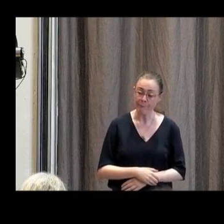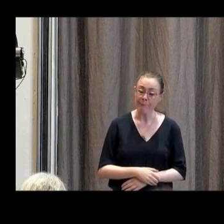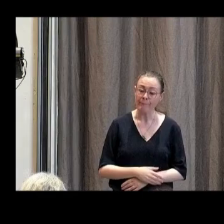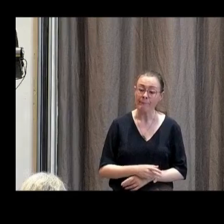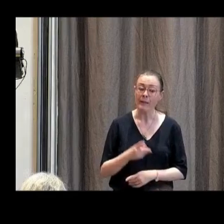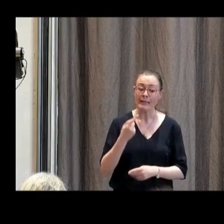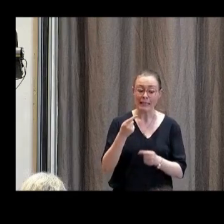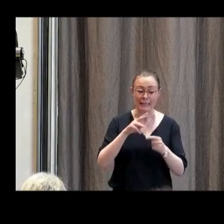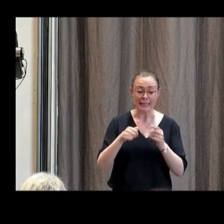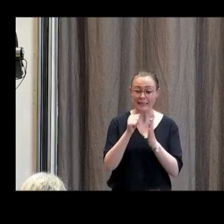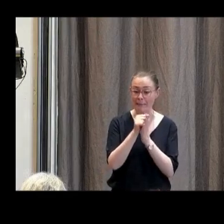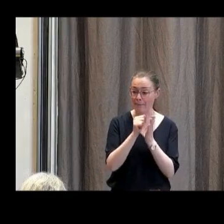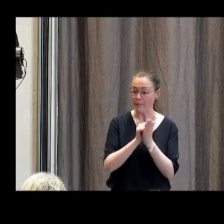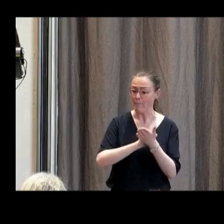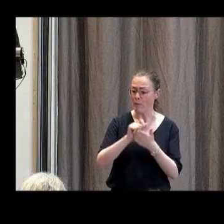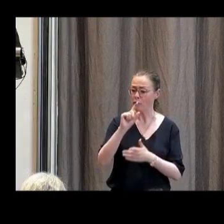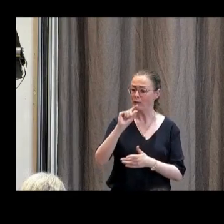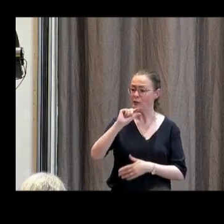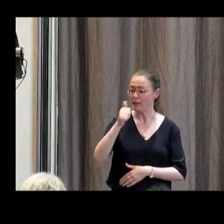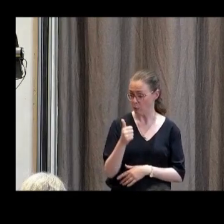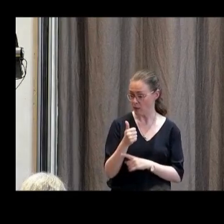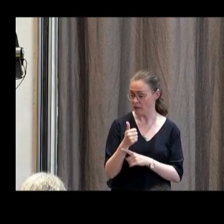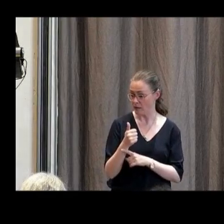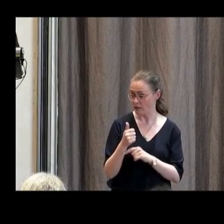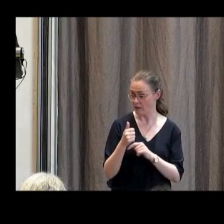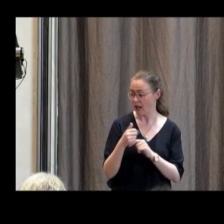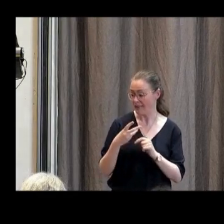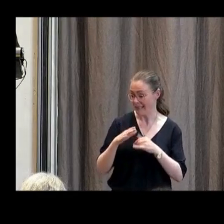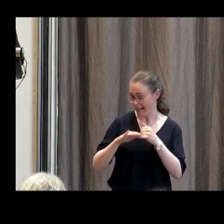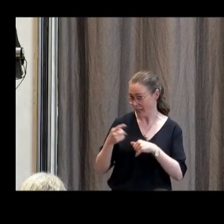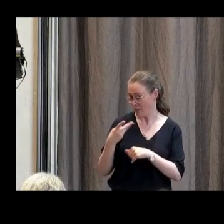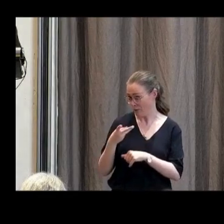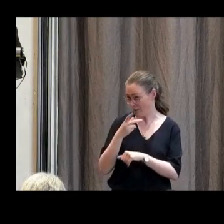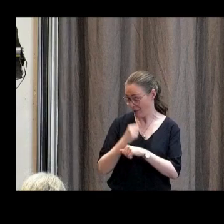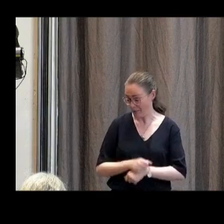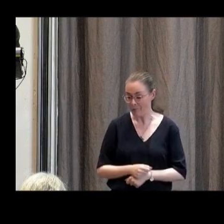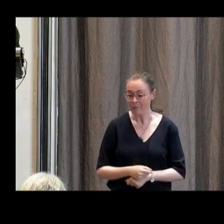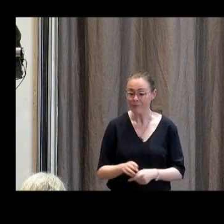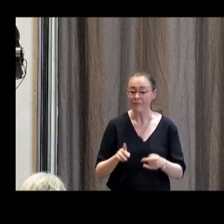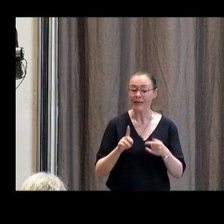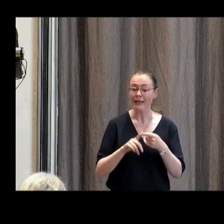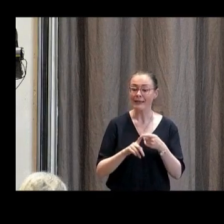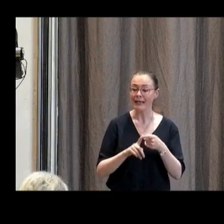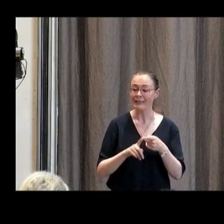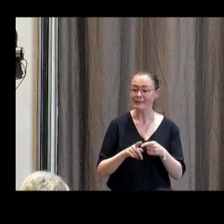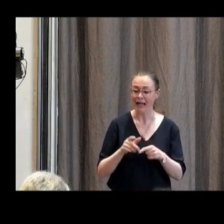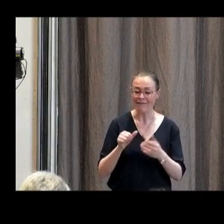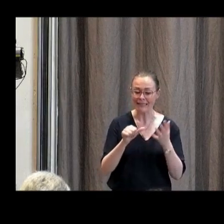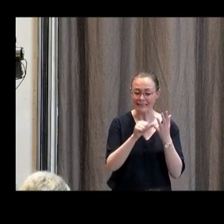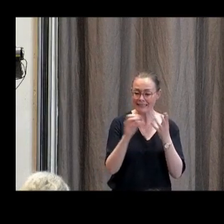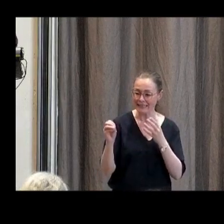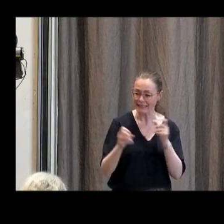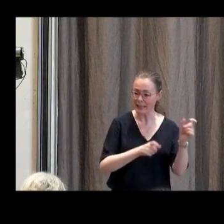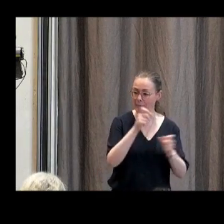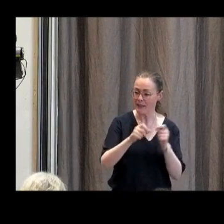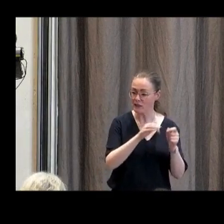This paper then was published in 2021. This is the last paper I want to talk about. And this took in 60 patients from